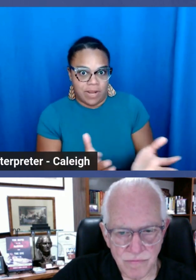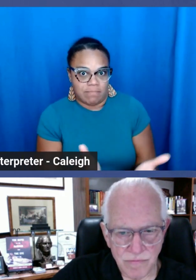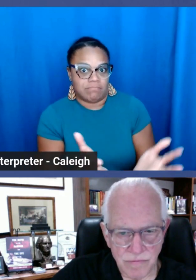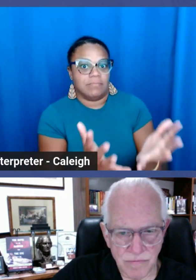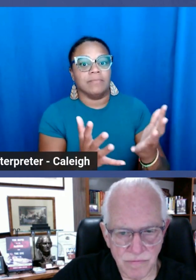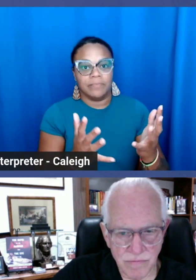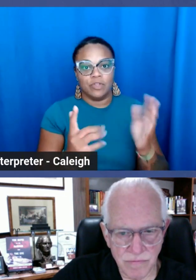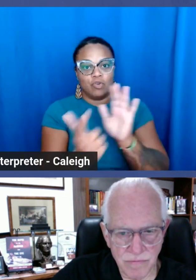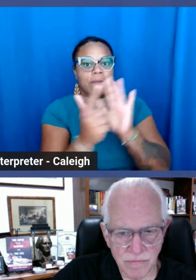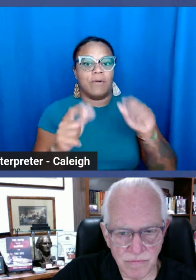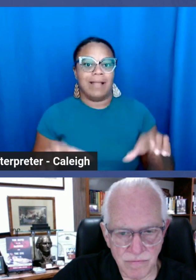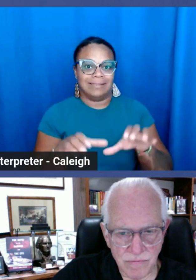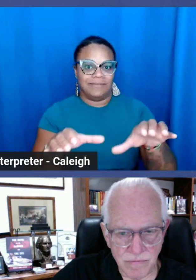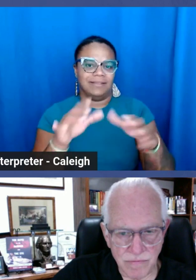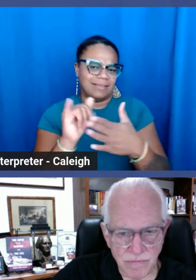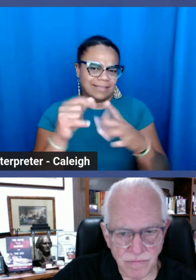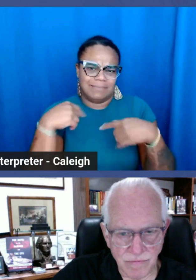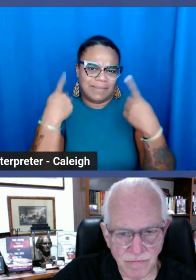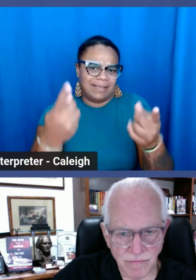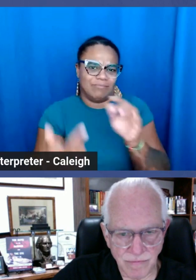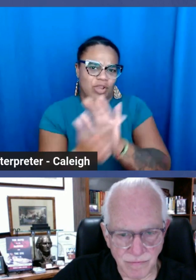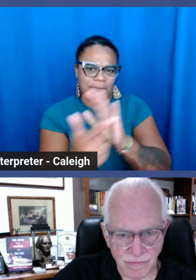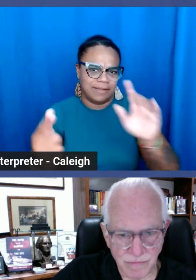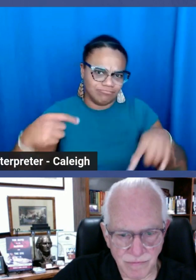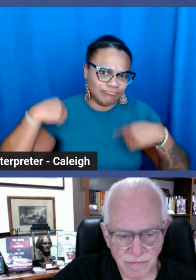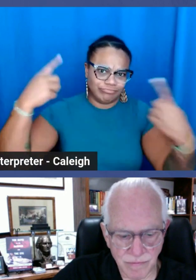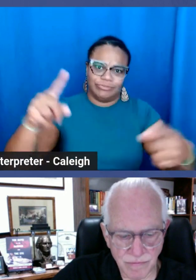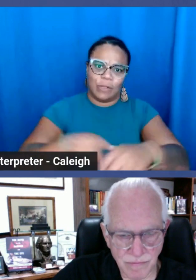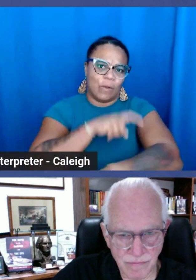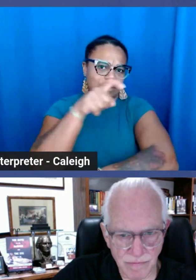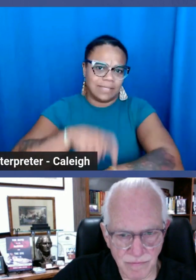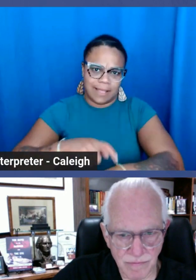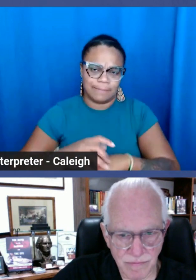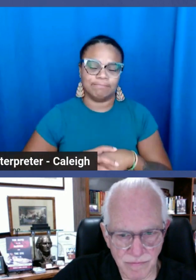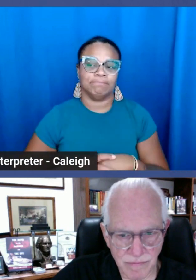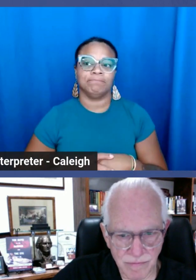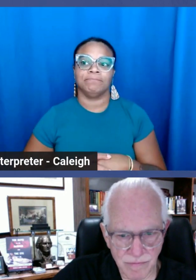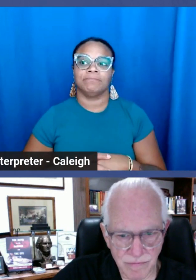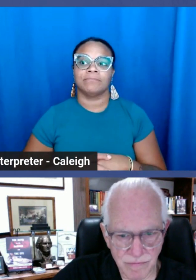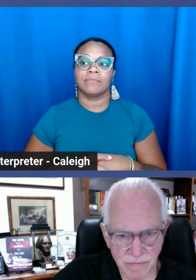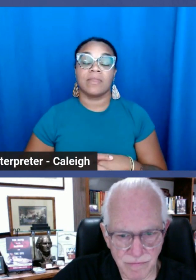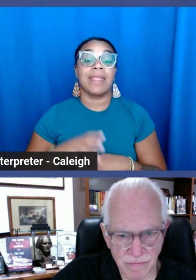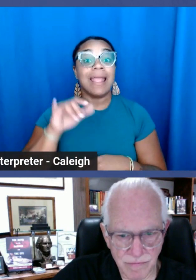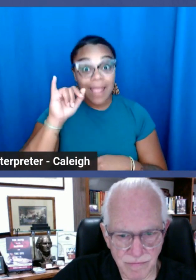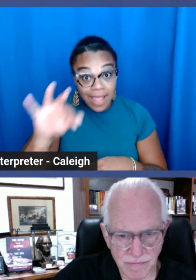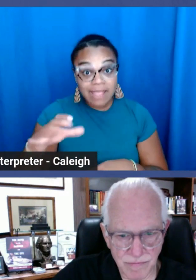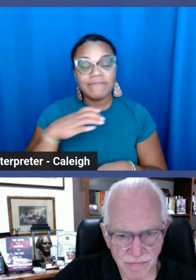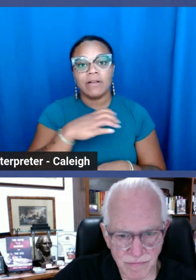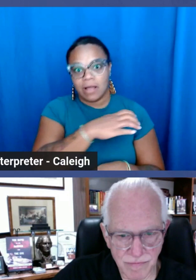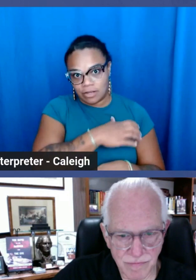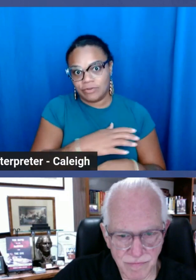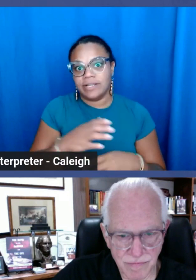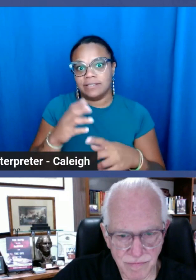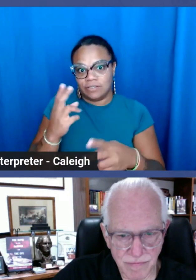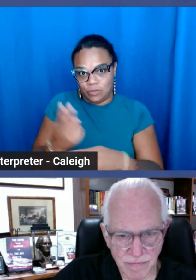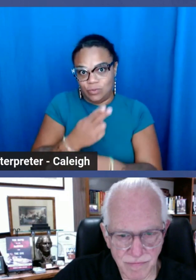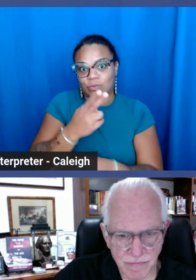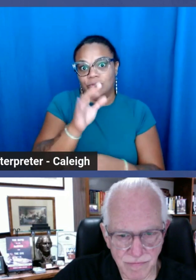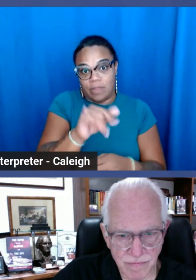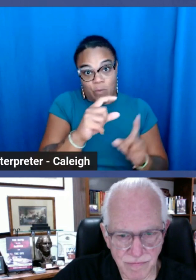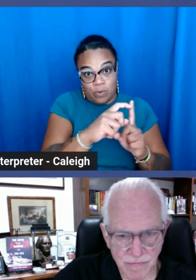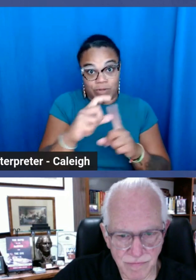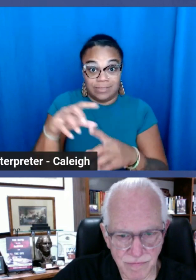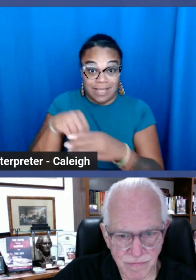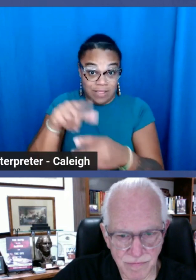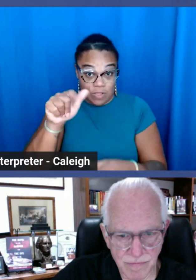prohibited for a long time. And if the Congress had used those words in the law, we'd be in